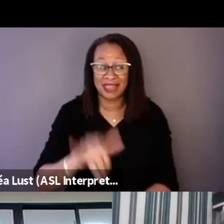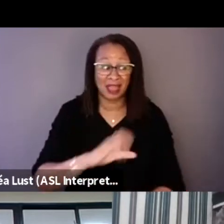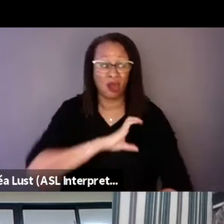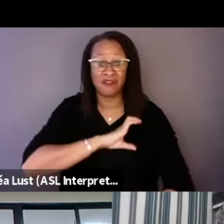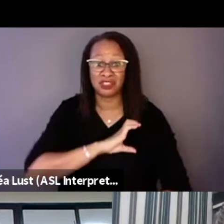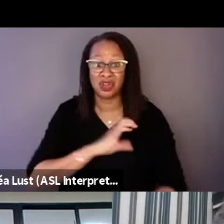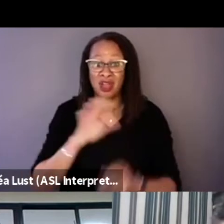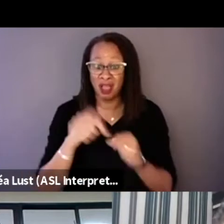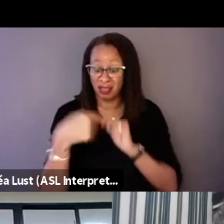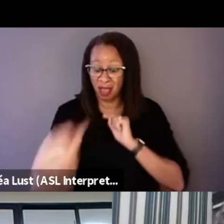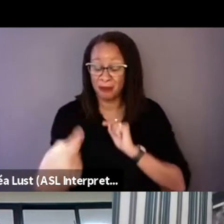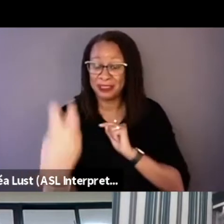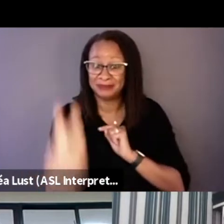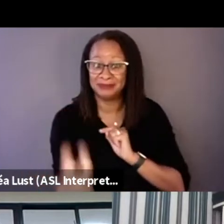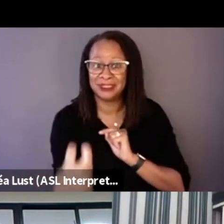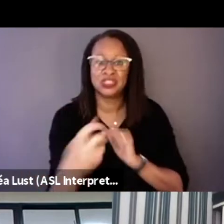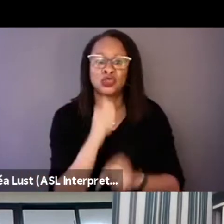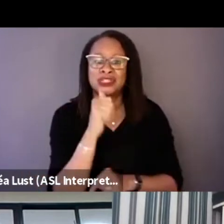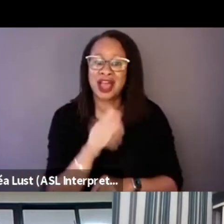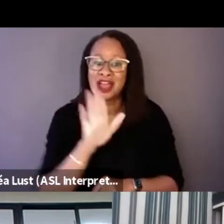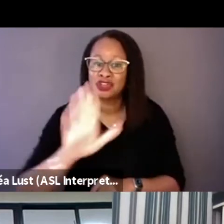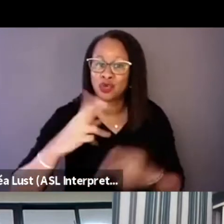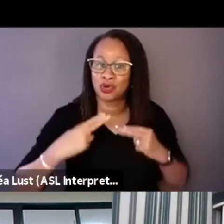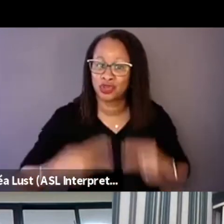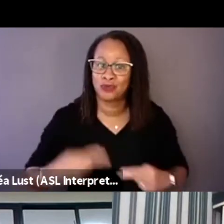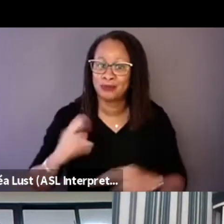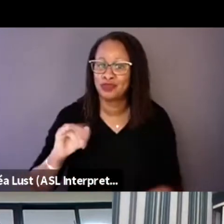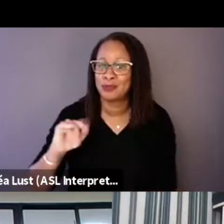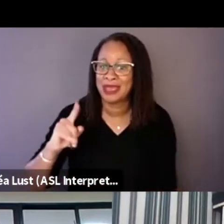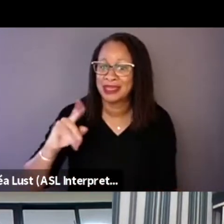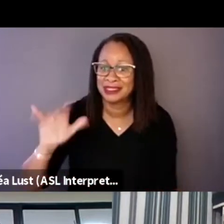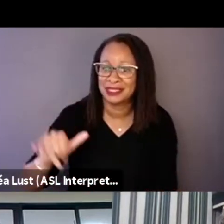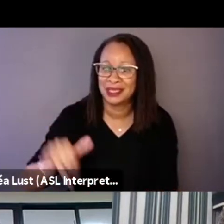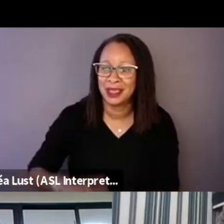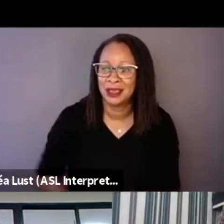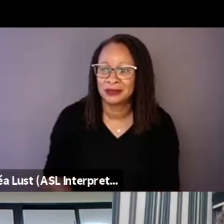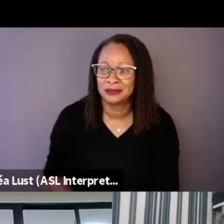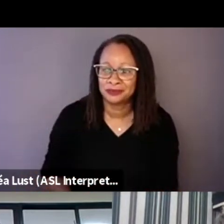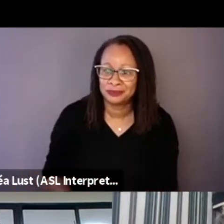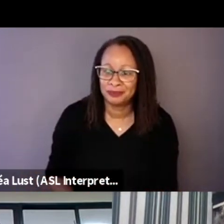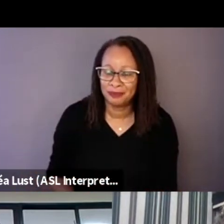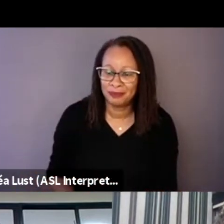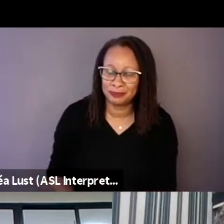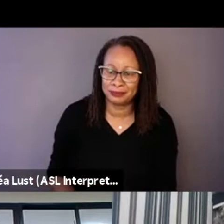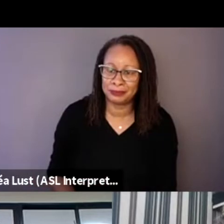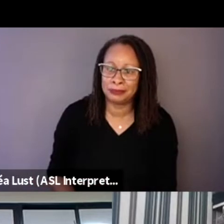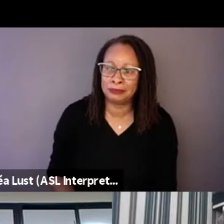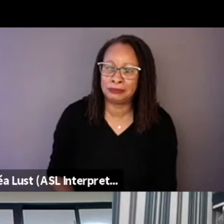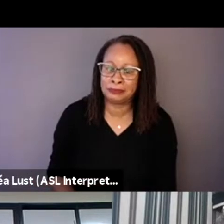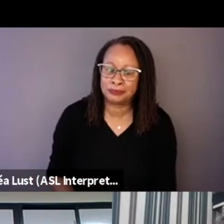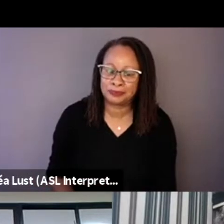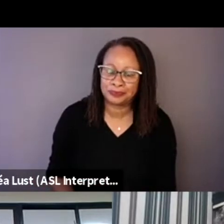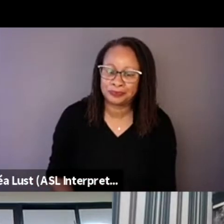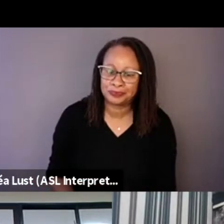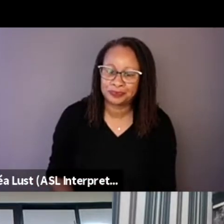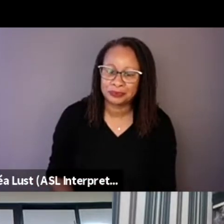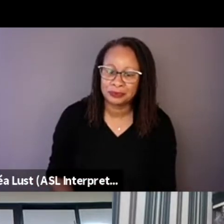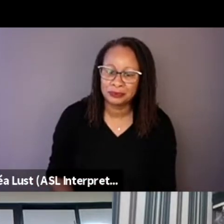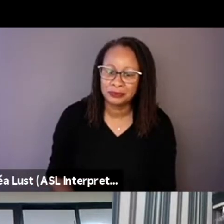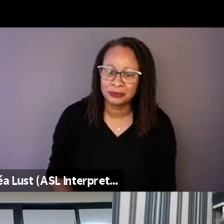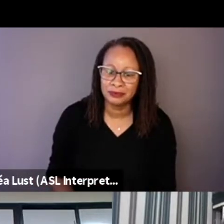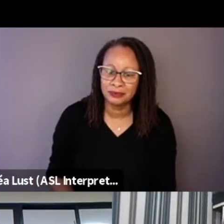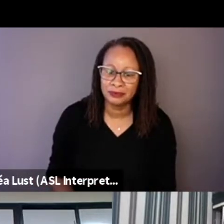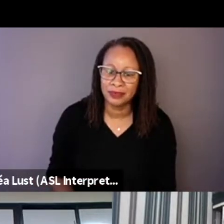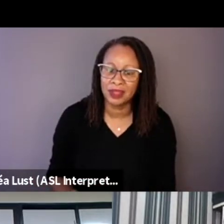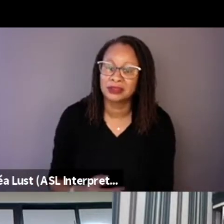deny you, your humanity. Yeah. Claro. And in those scenes with her Sí, father. claro, y parte